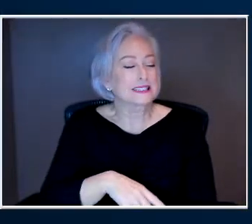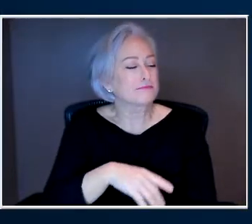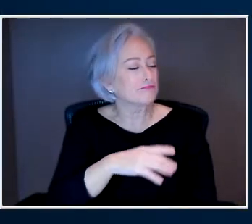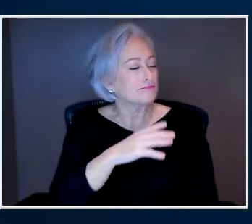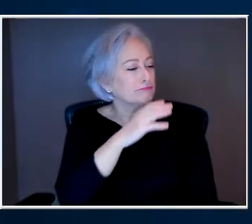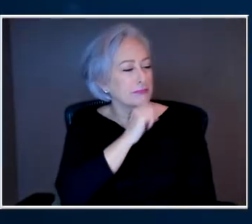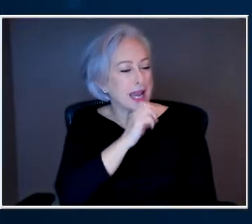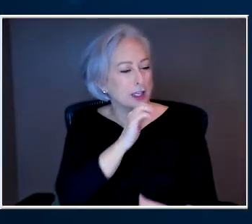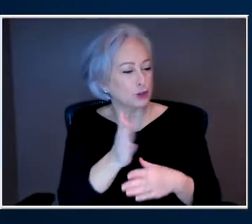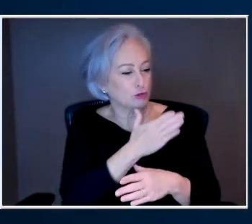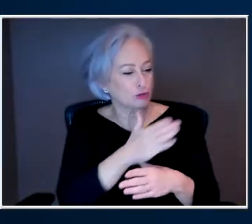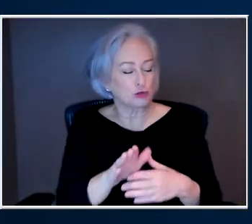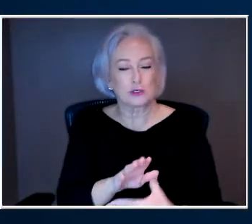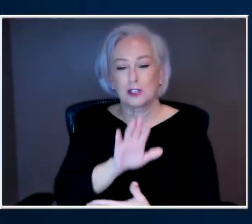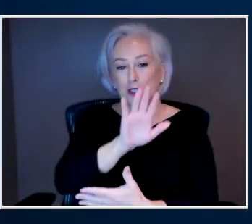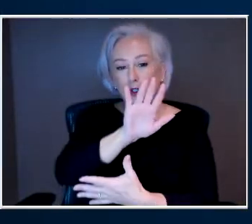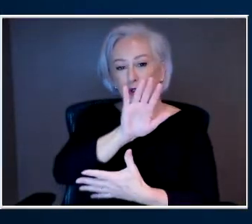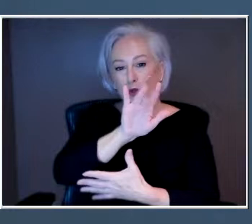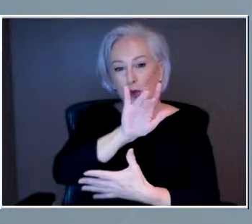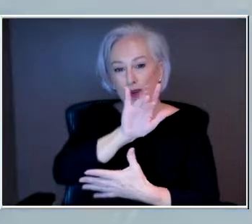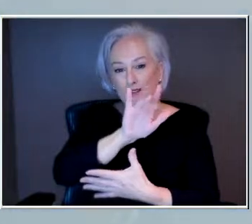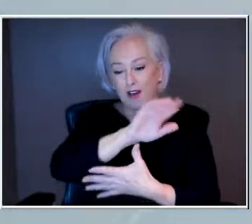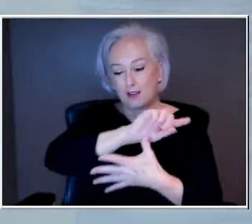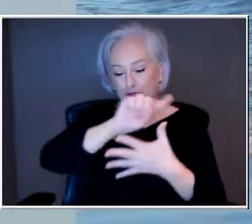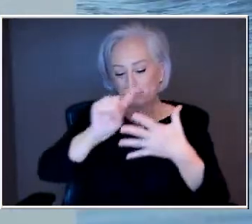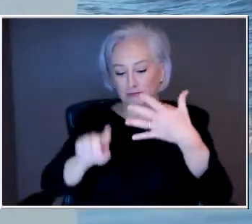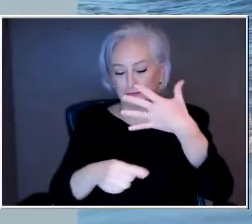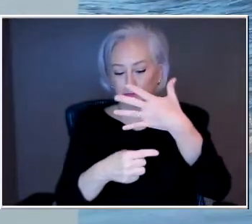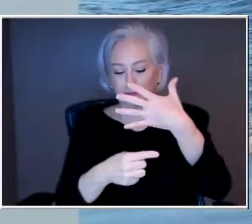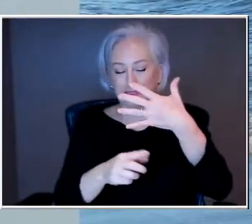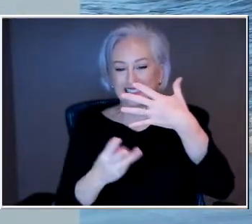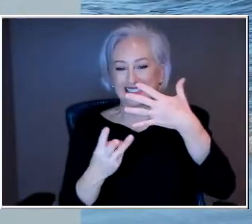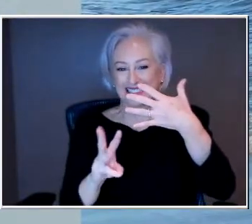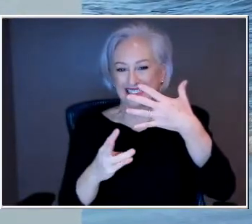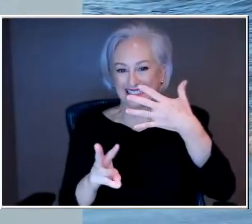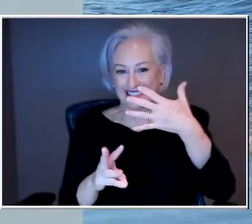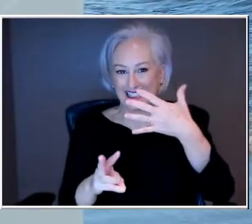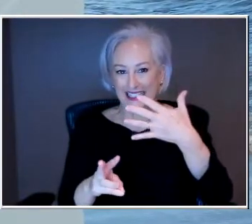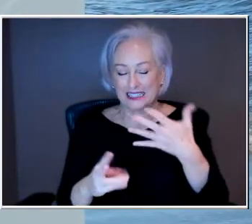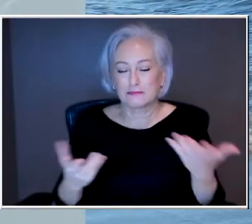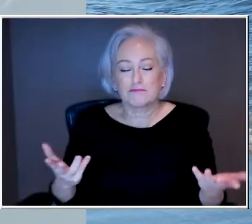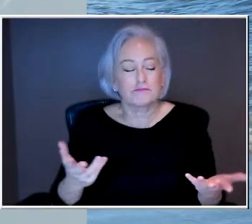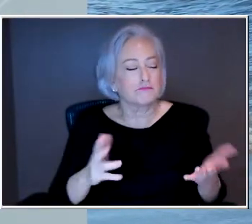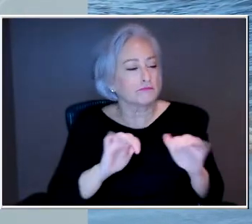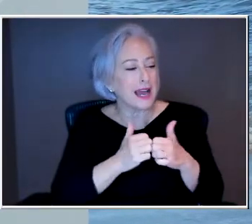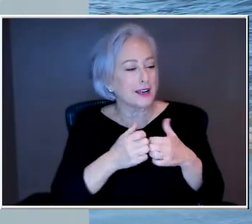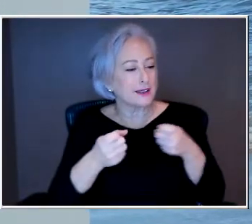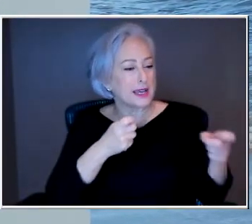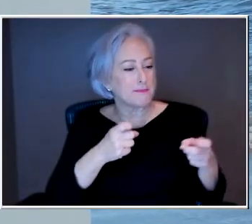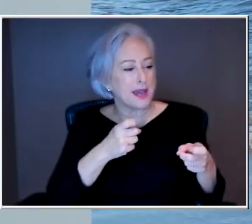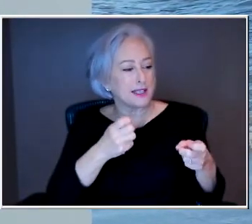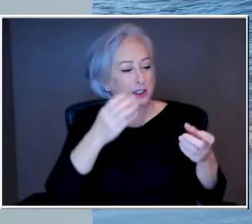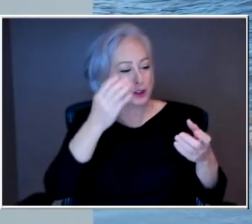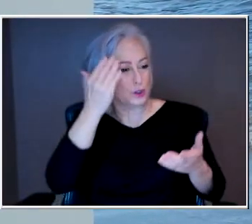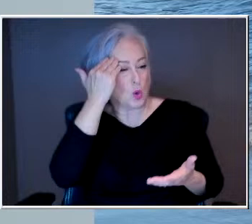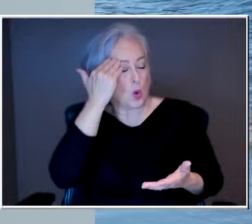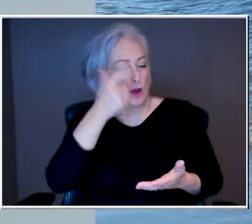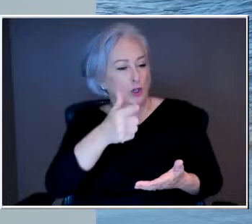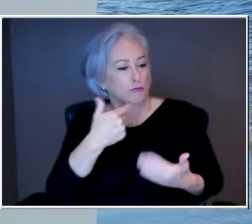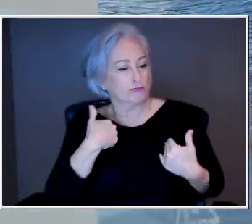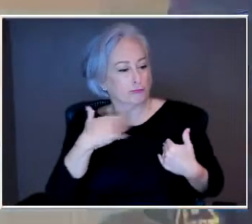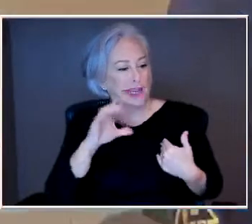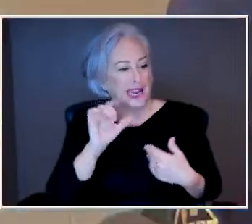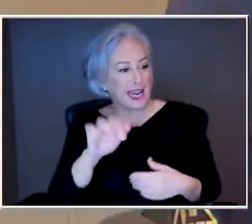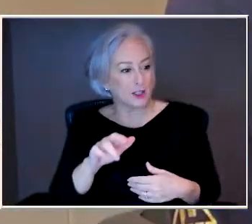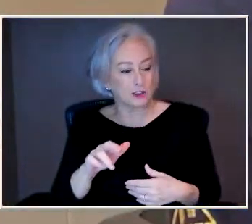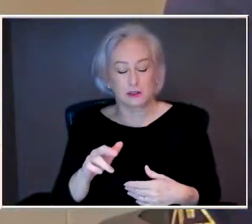and youngest is 16. How did they handle the news? It was tough. I mean, it was tough. It threw everybody for a loop. We weren't